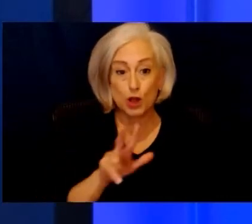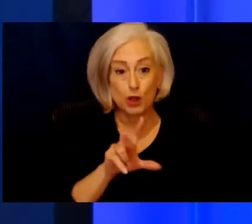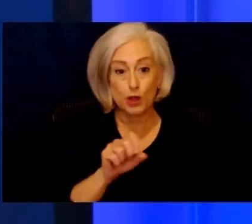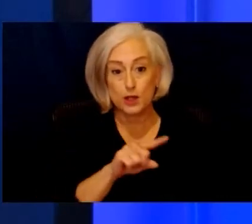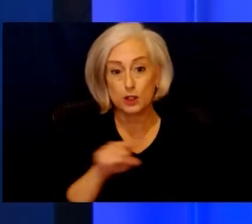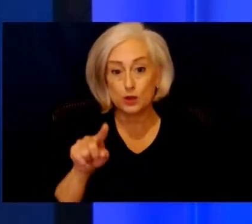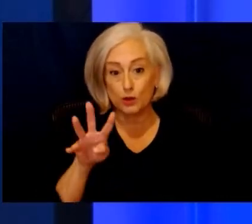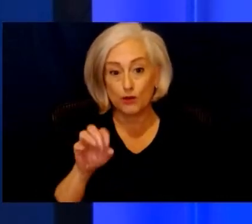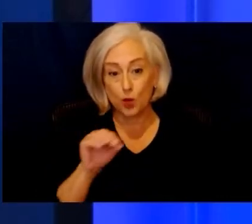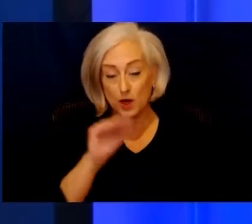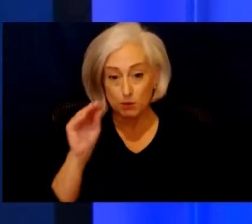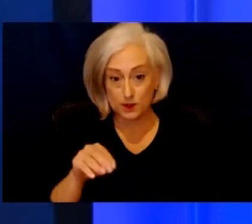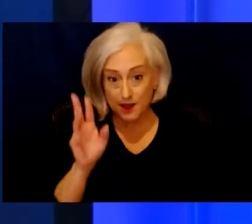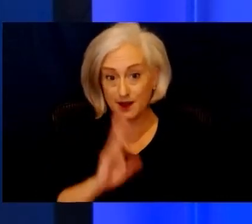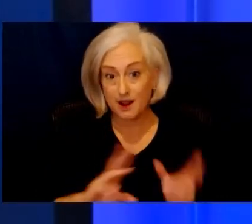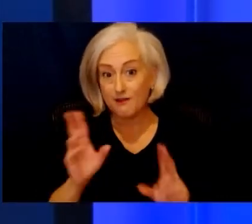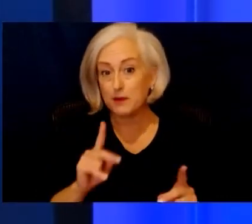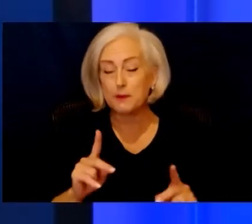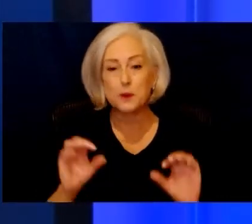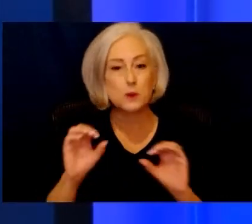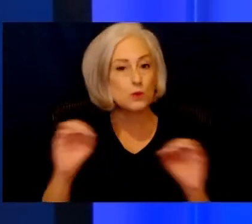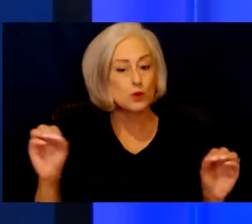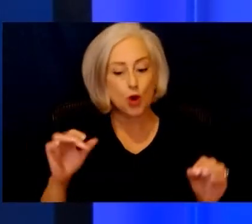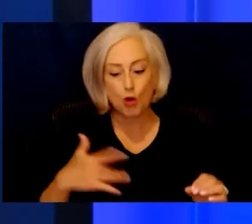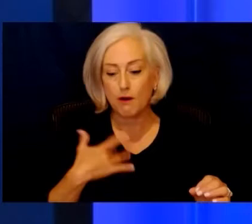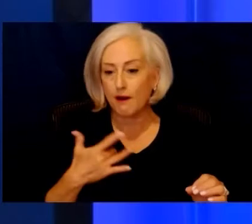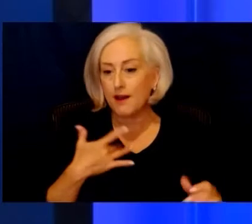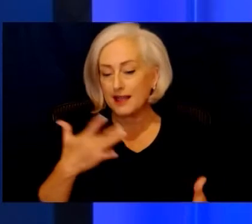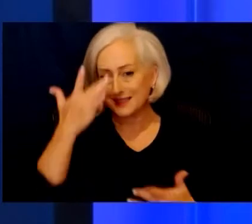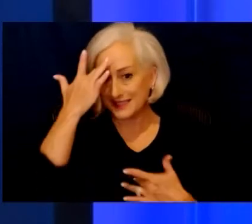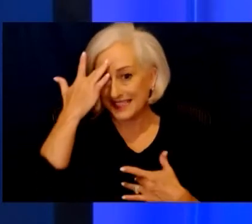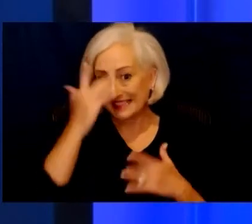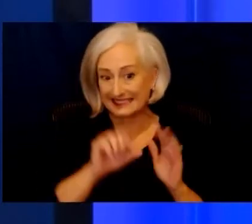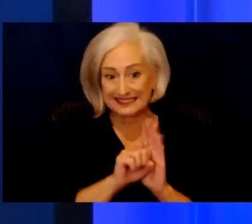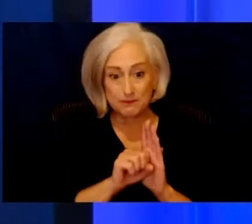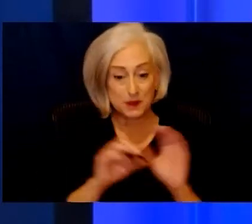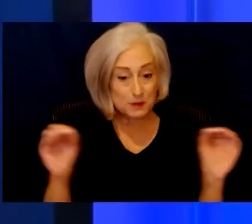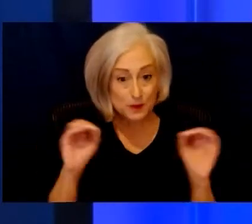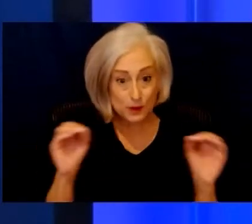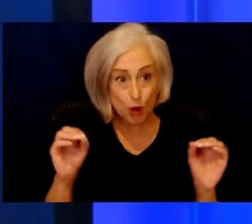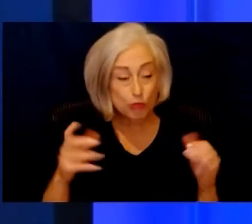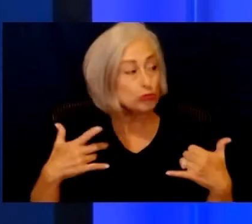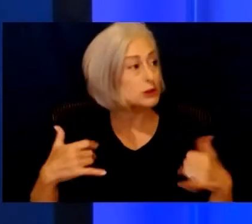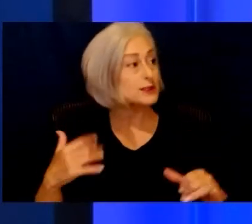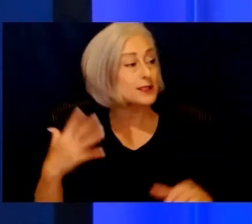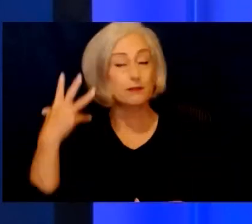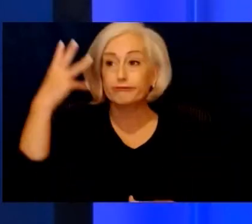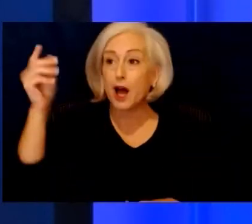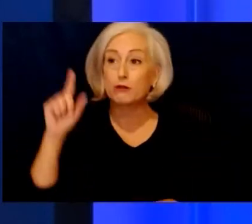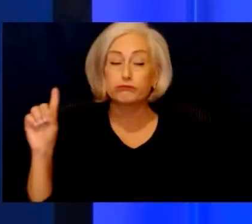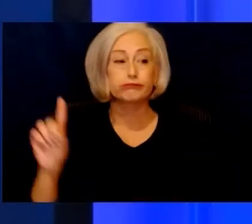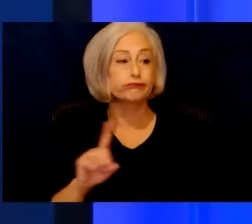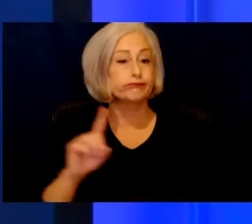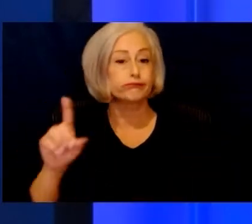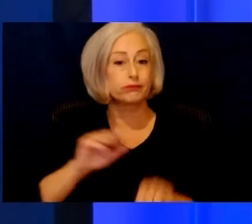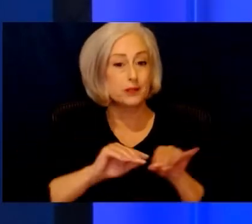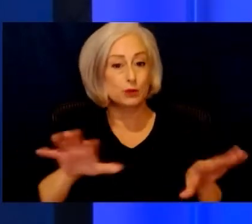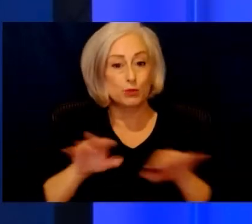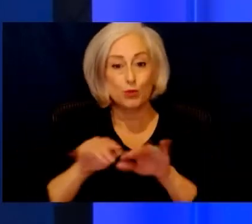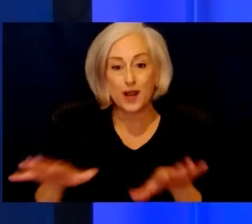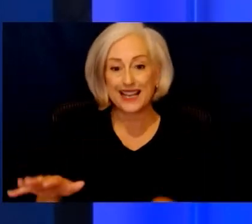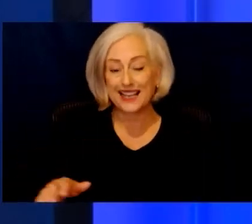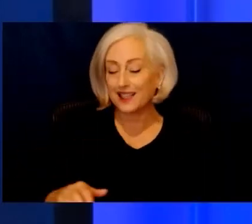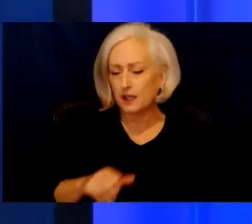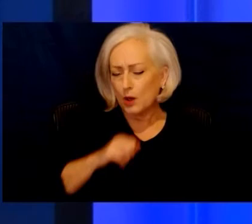so they were out spreading the disease. Now, really, we don't believe that there's any asymptomatic spread of this disease. So if you have symptoms,